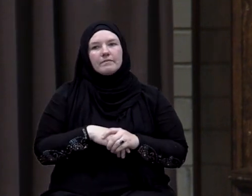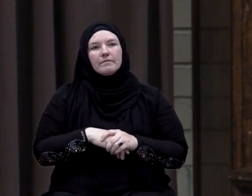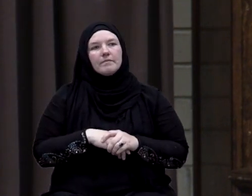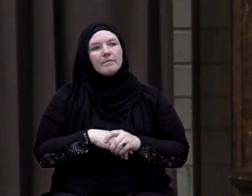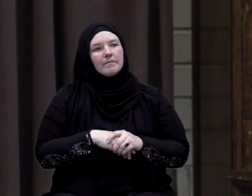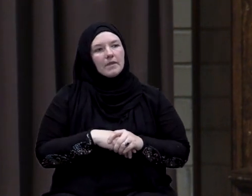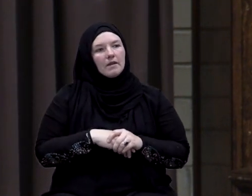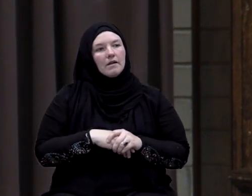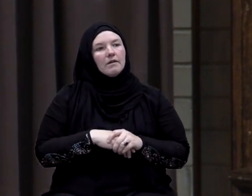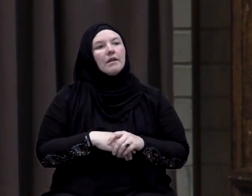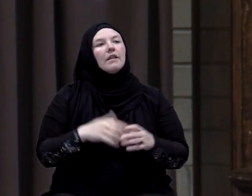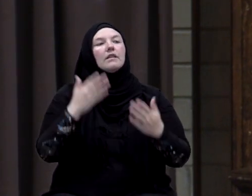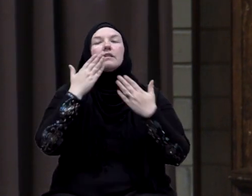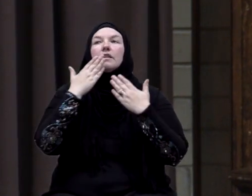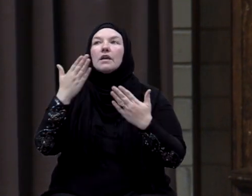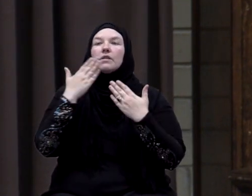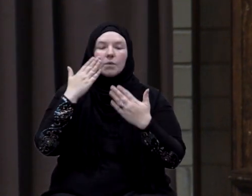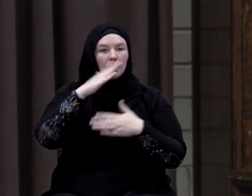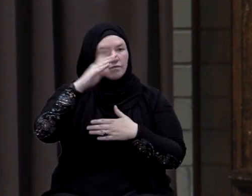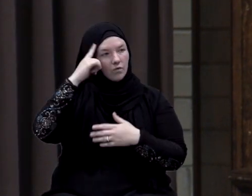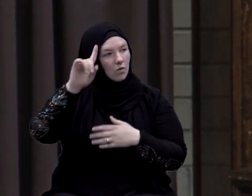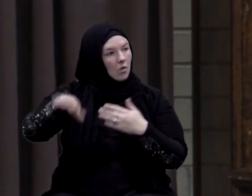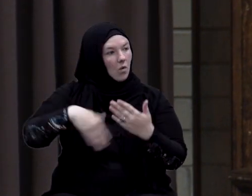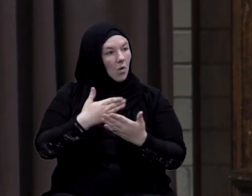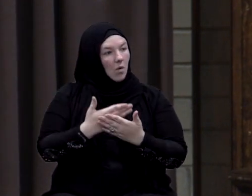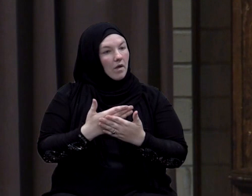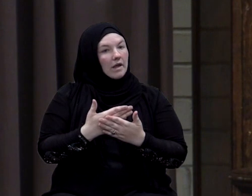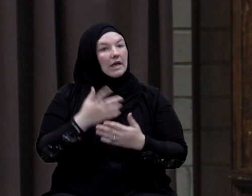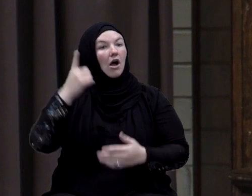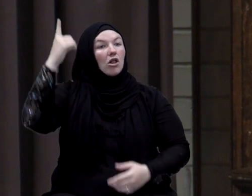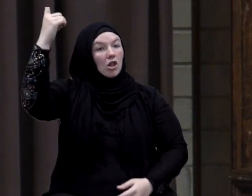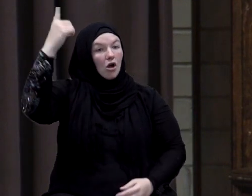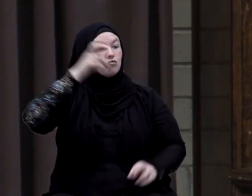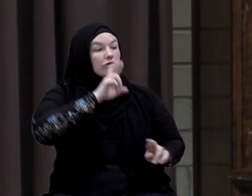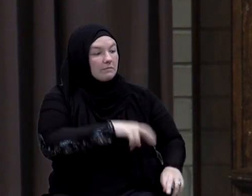Alhamdulillah, Rabbil Alameen, Allah says, my abd